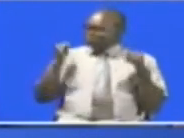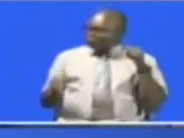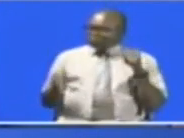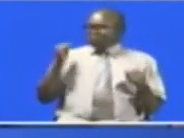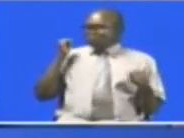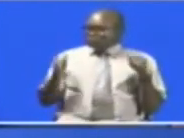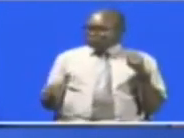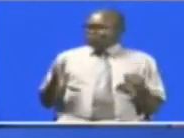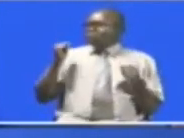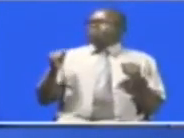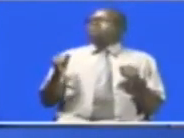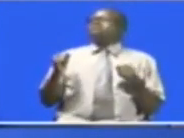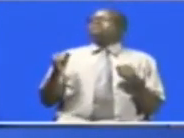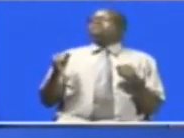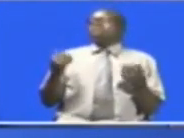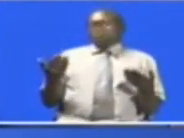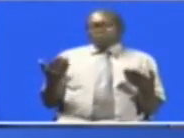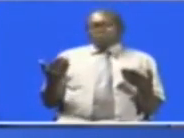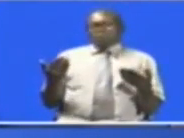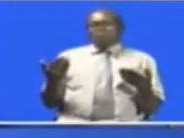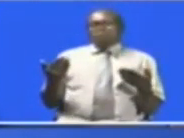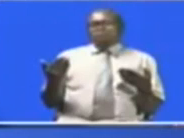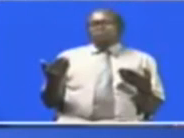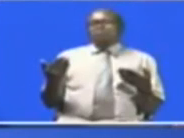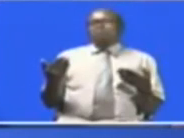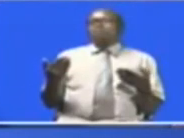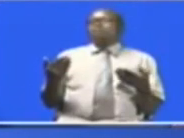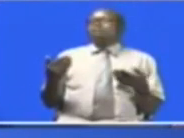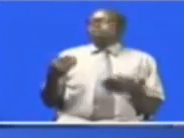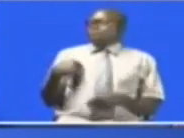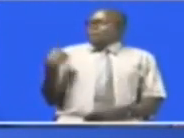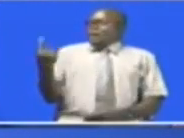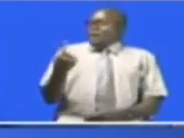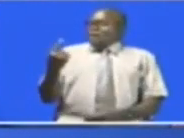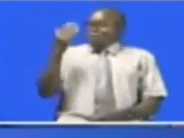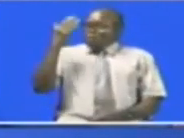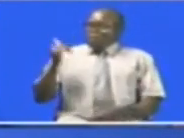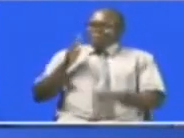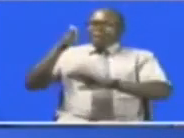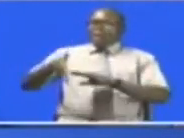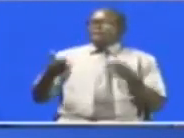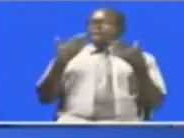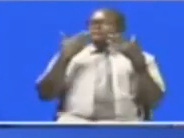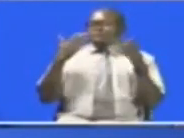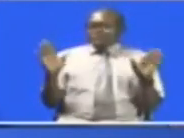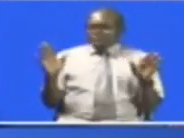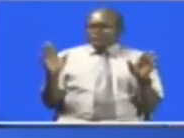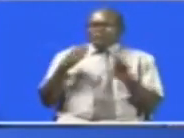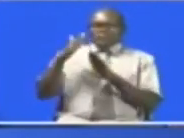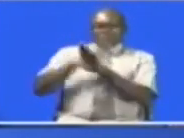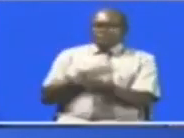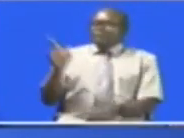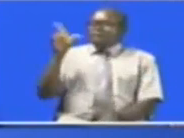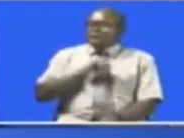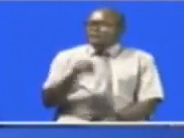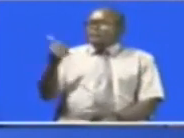1993. And I ran, and it was completely like a tall order to me, because after finishing